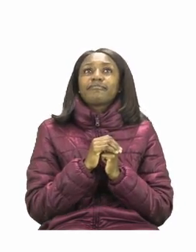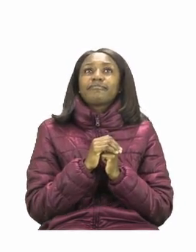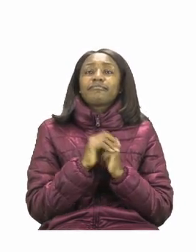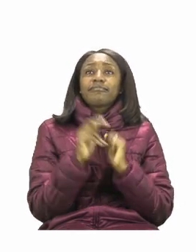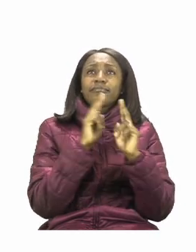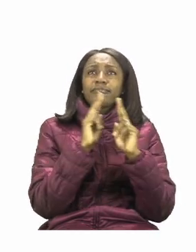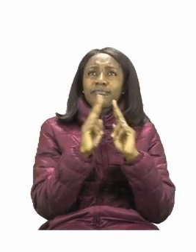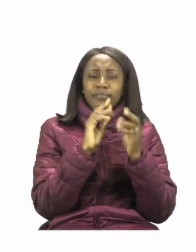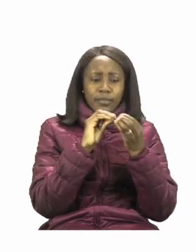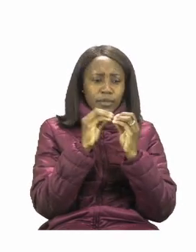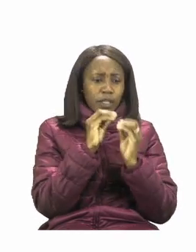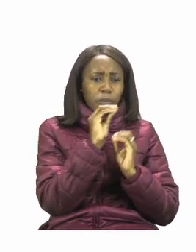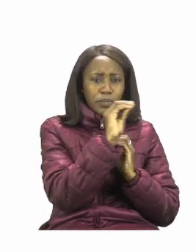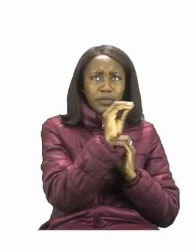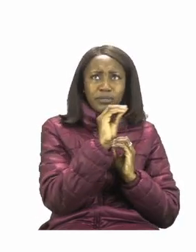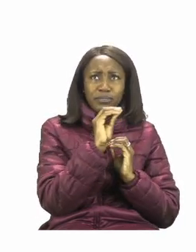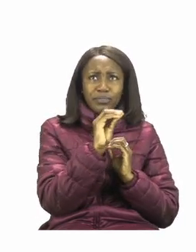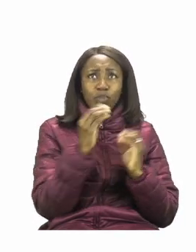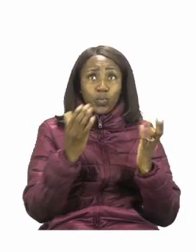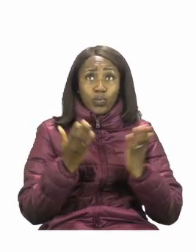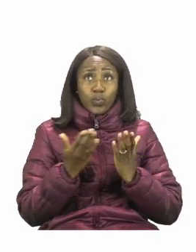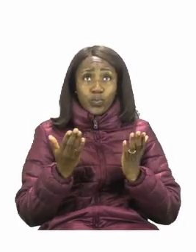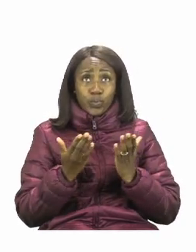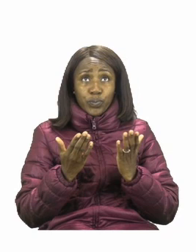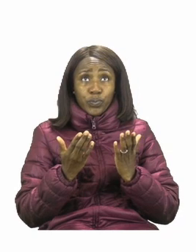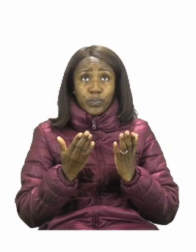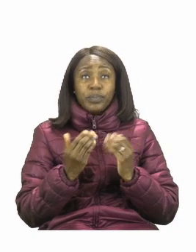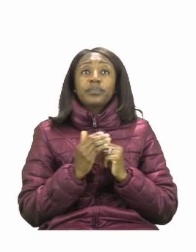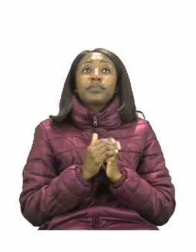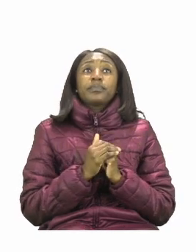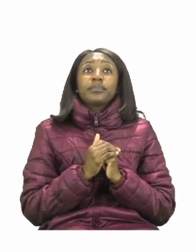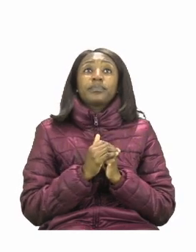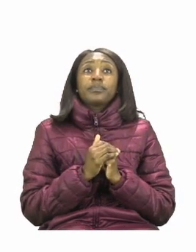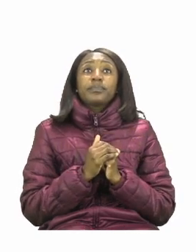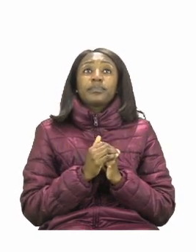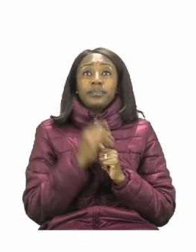values. Okay, on top there it says that the number